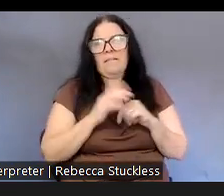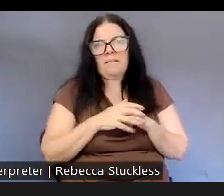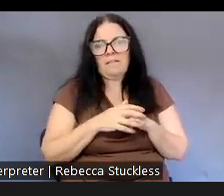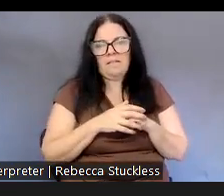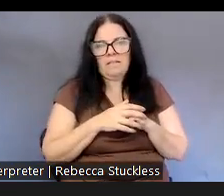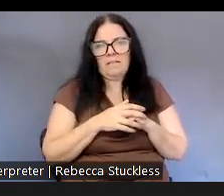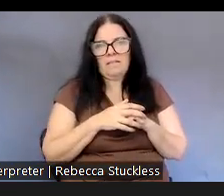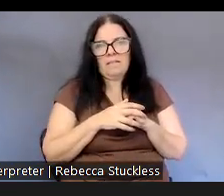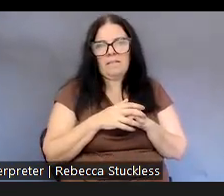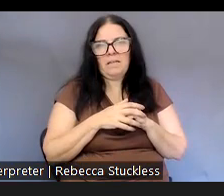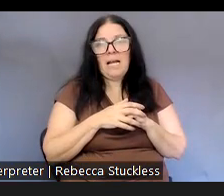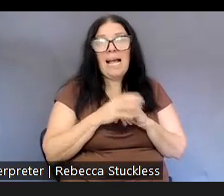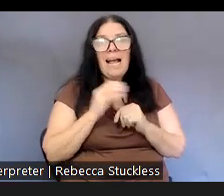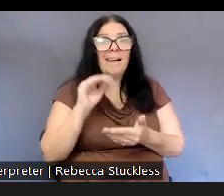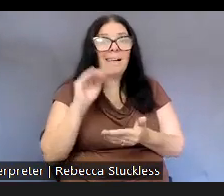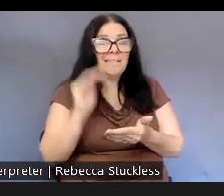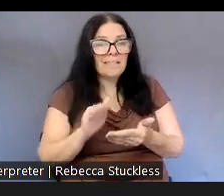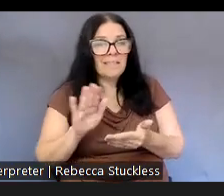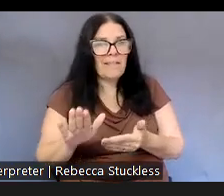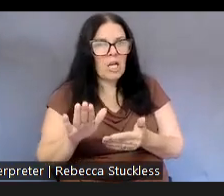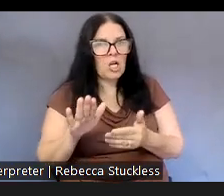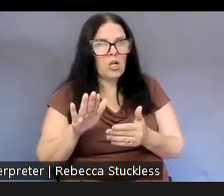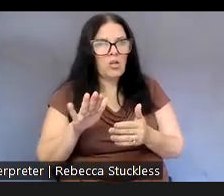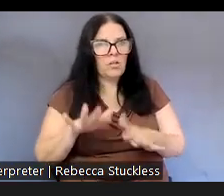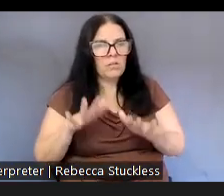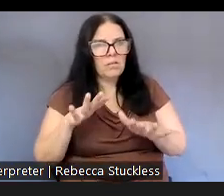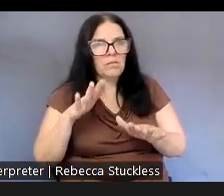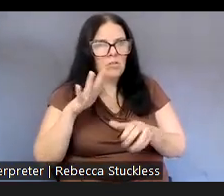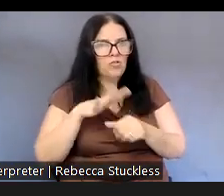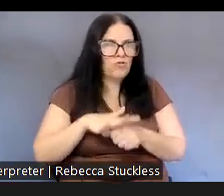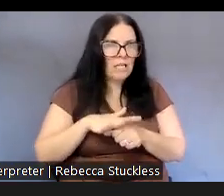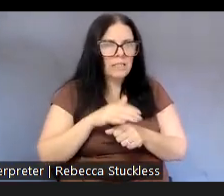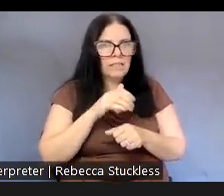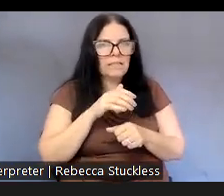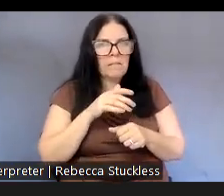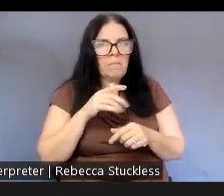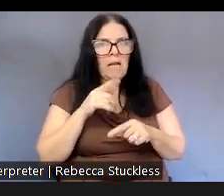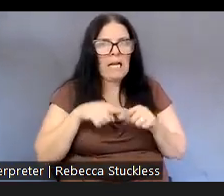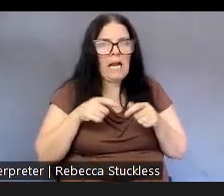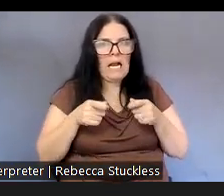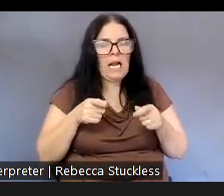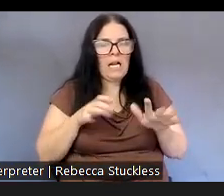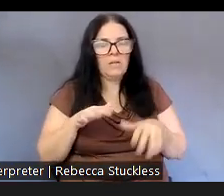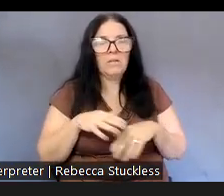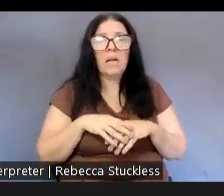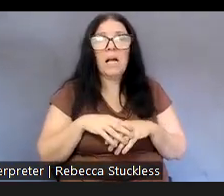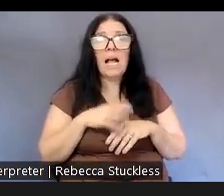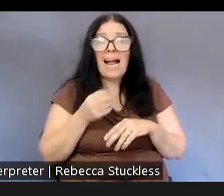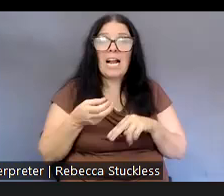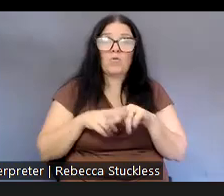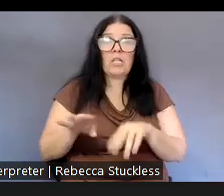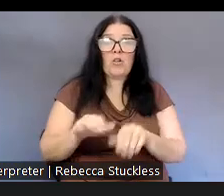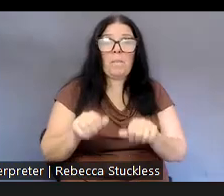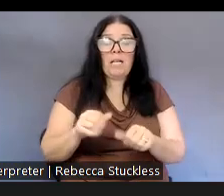distress tolerance and to encourage customers to accept that growth almost always involves at